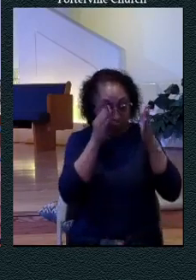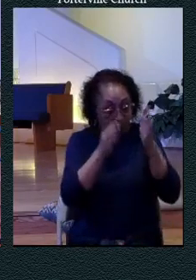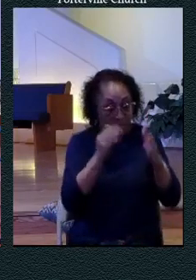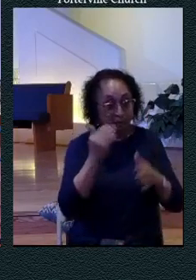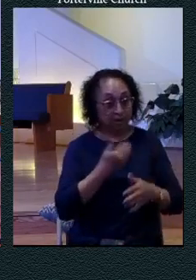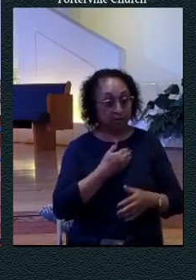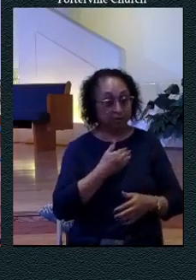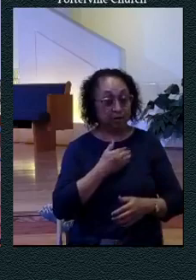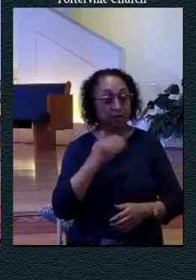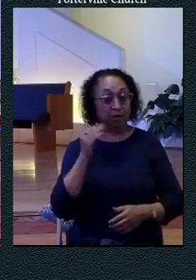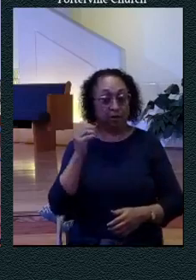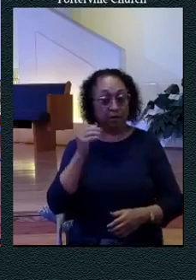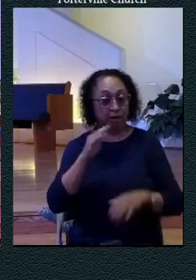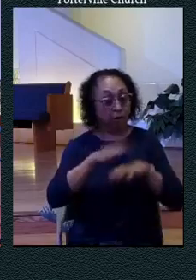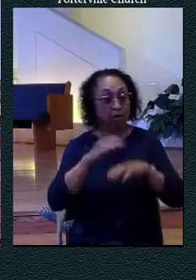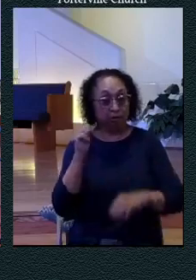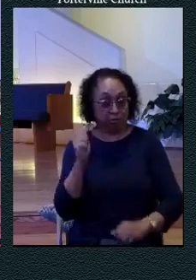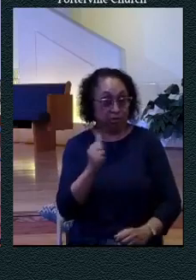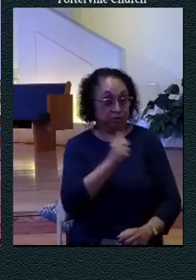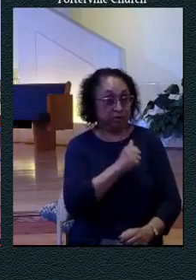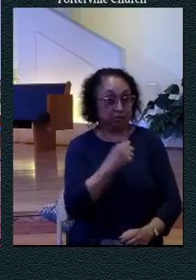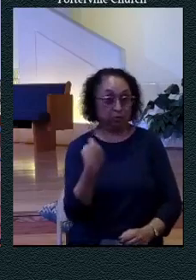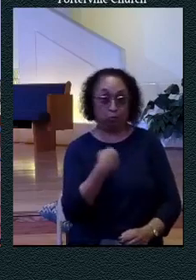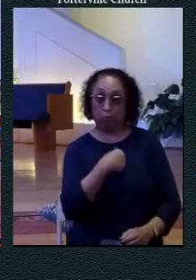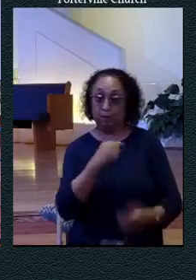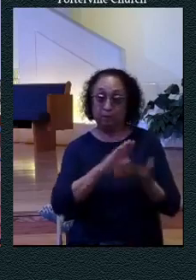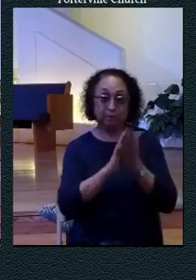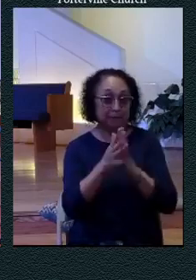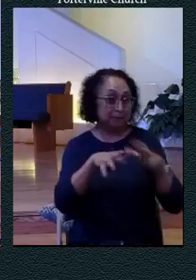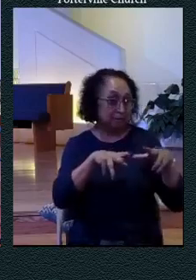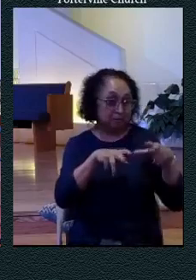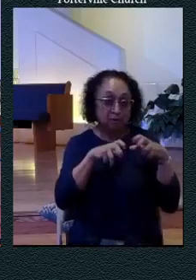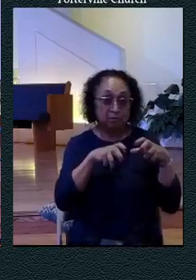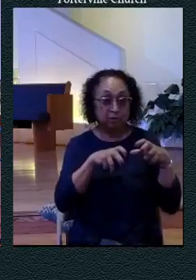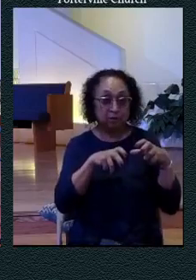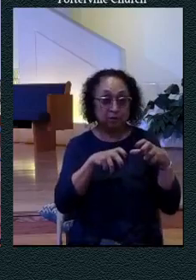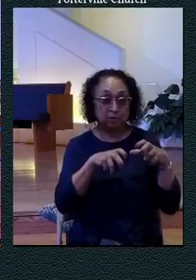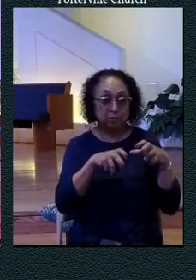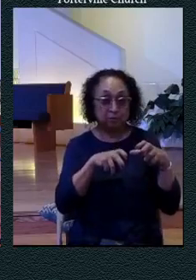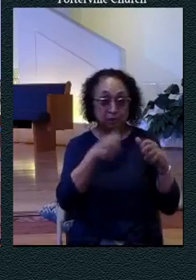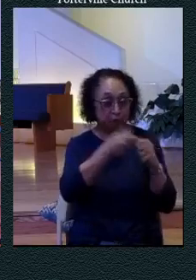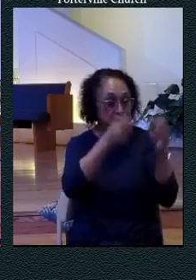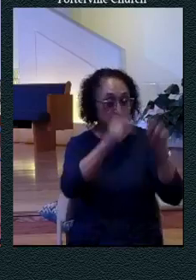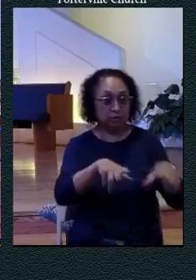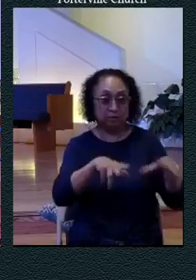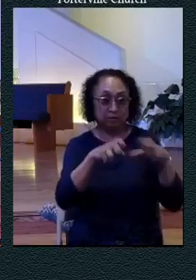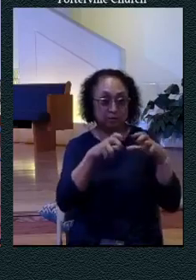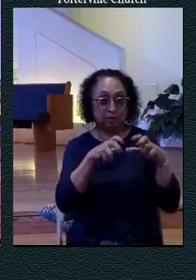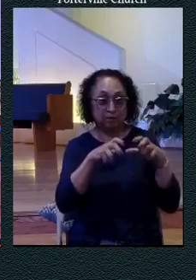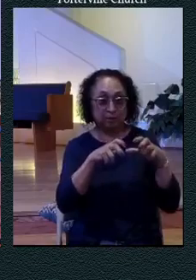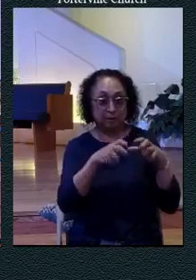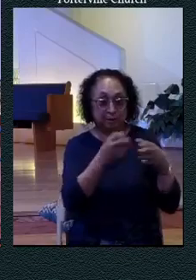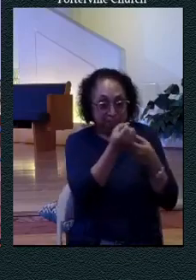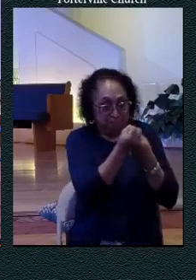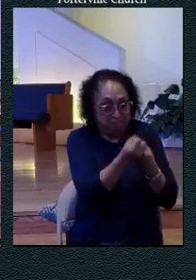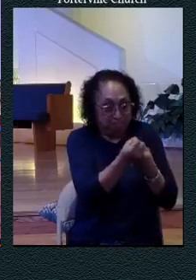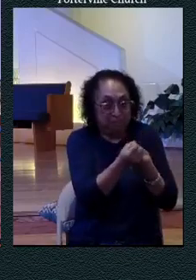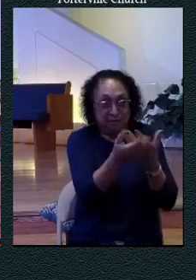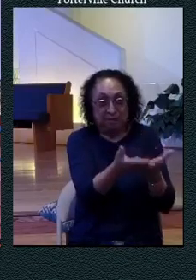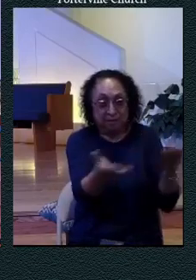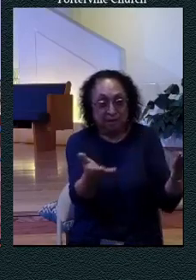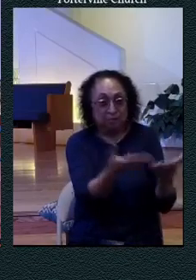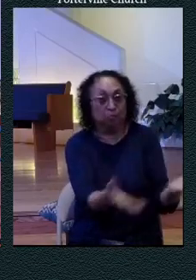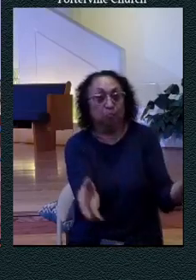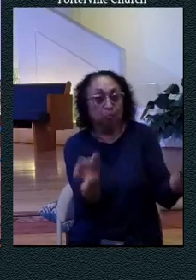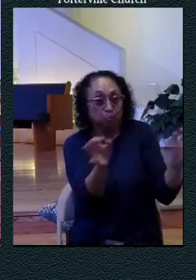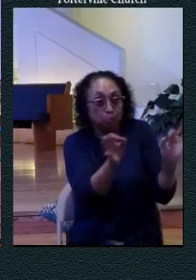interest, we become selfish. We become selfish individuals who hold on to material stuff way too